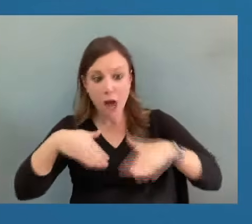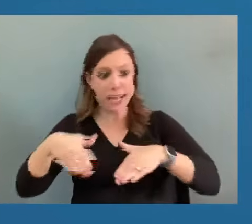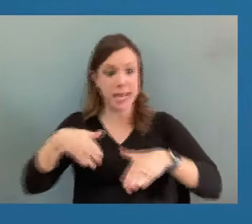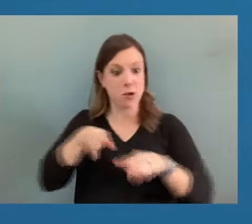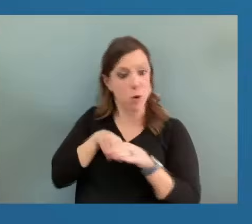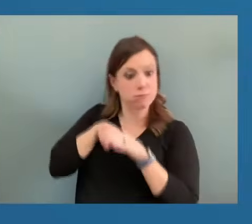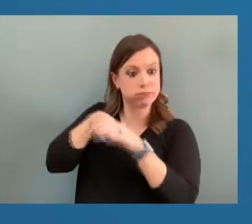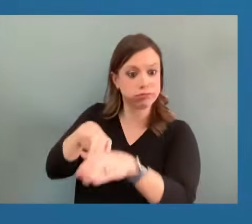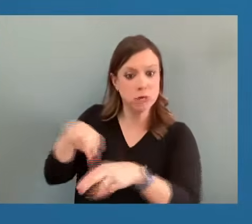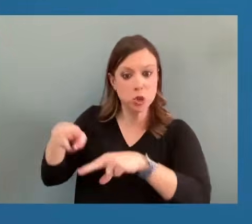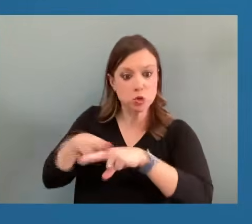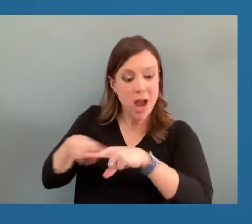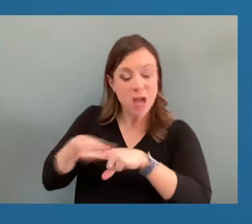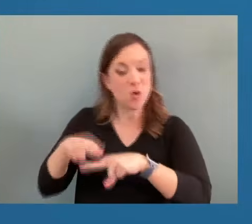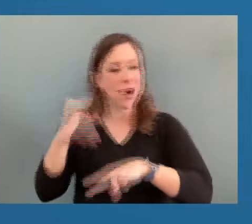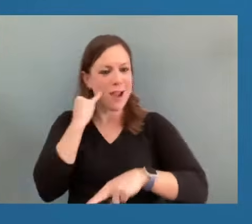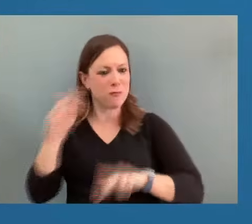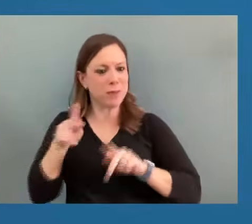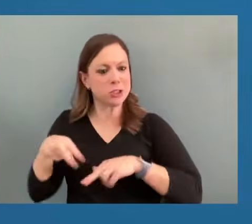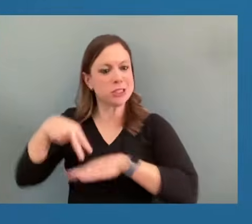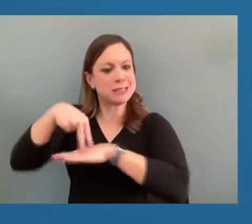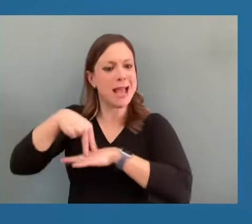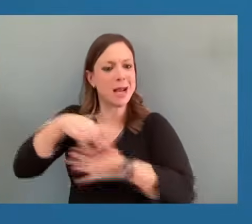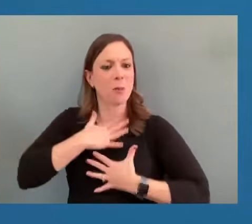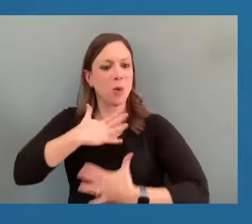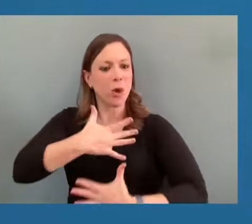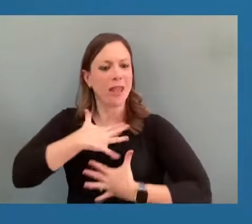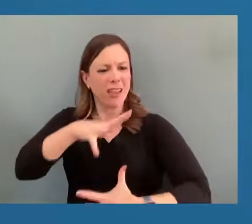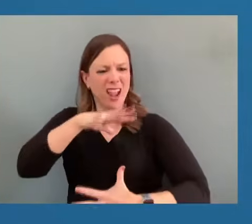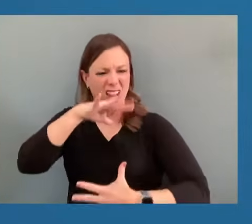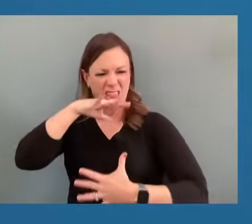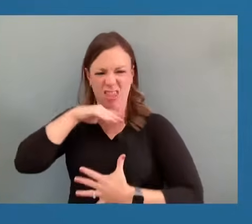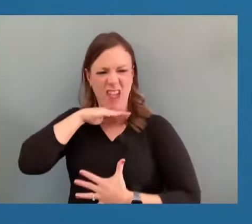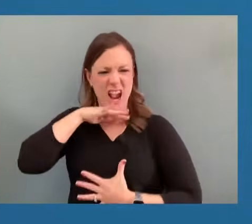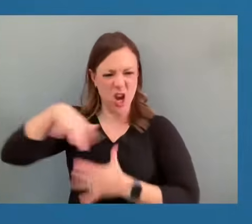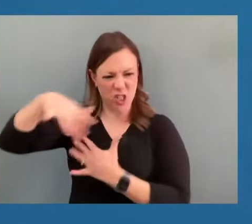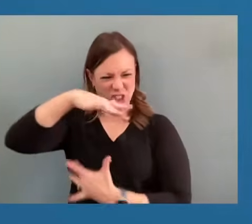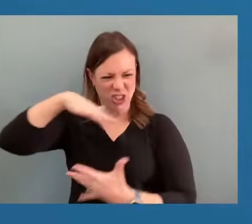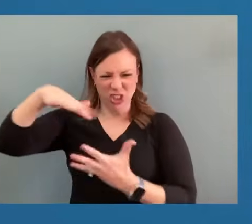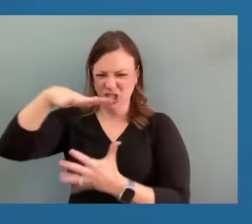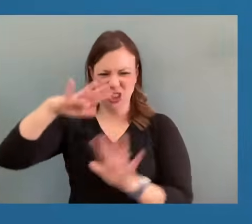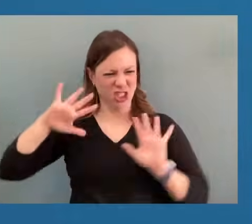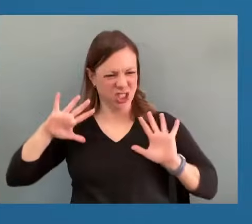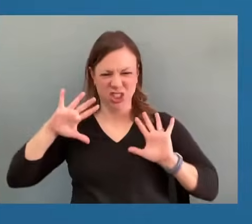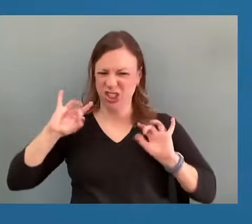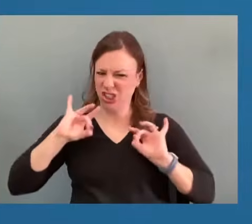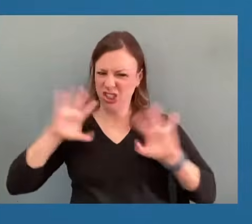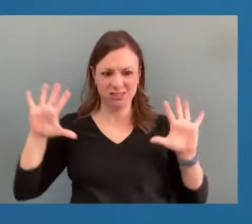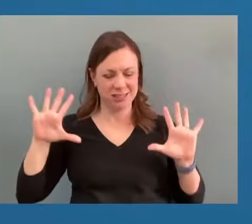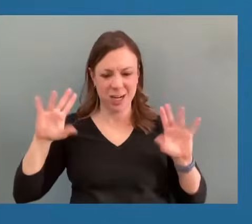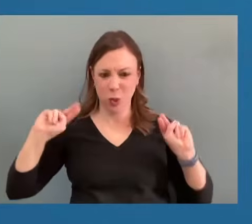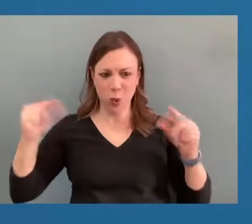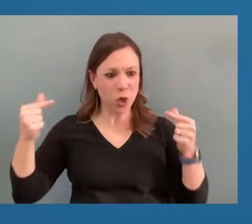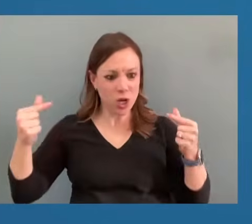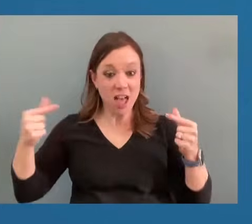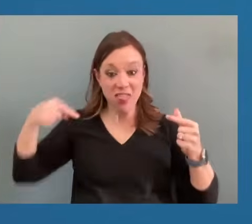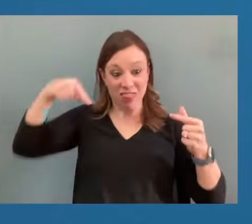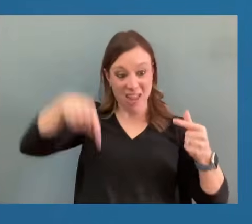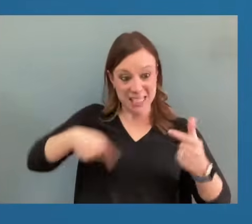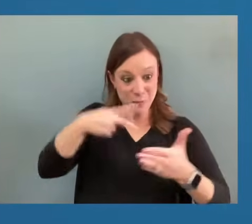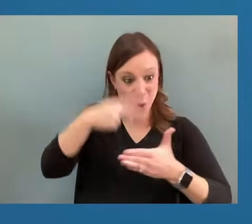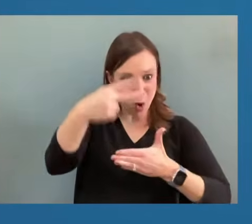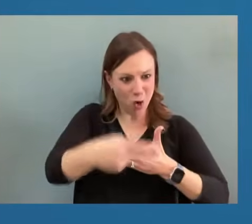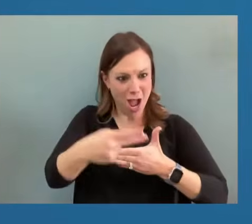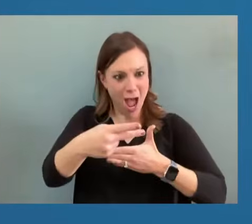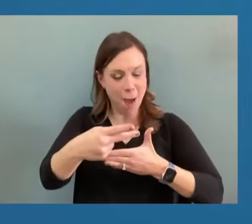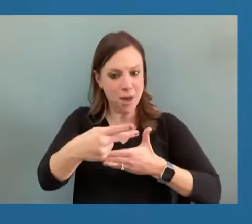breathing the air in the city that they call home. Because this is a program that has been successful no matter how you measure it. It's